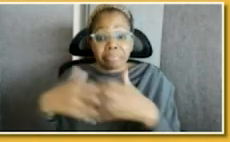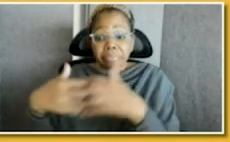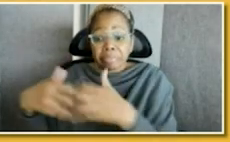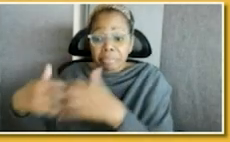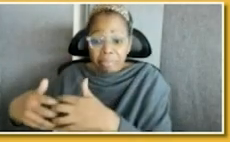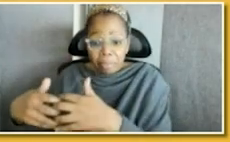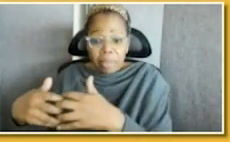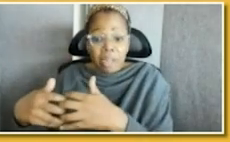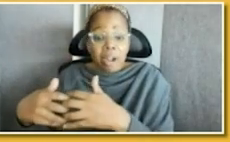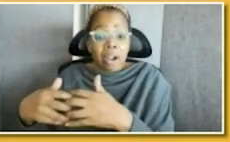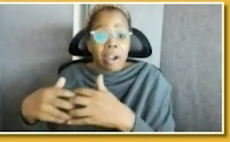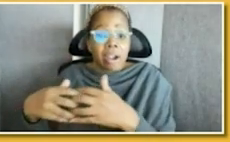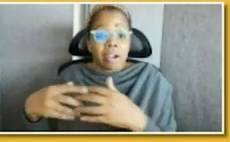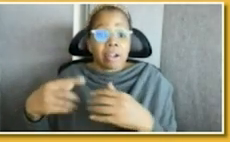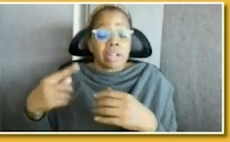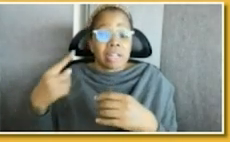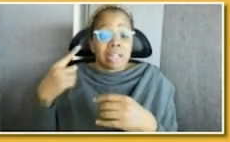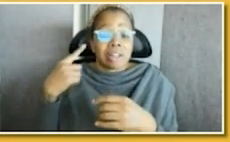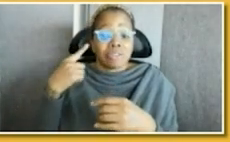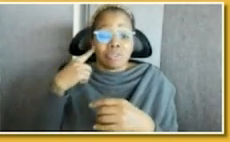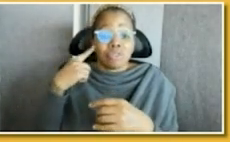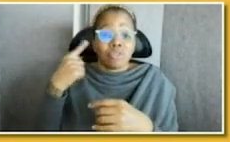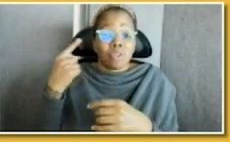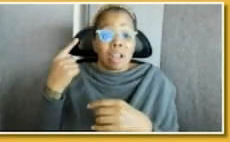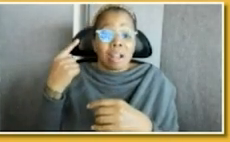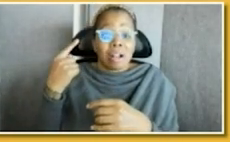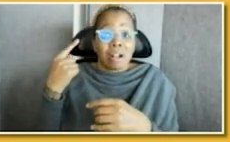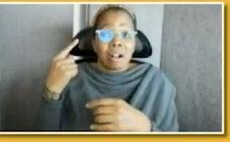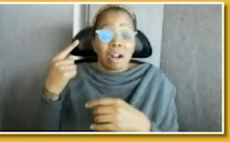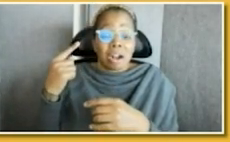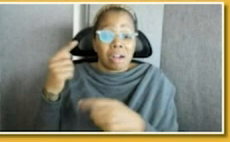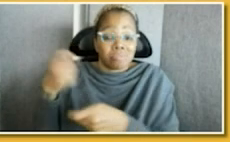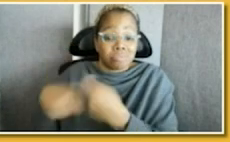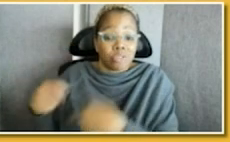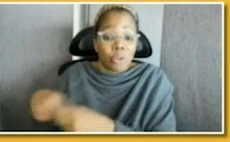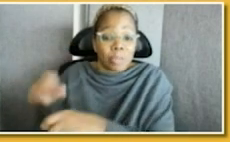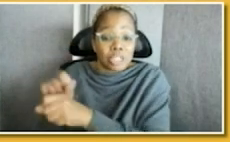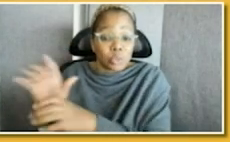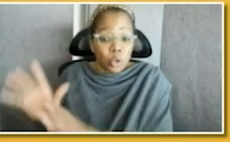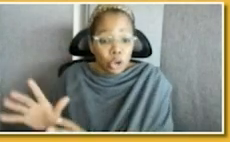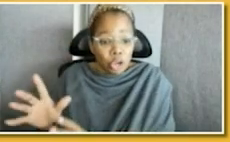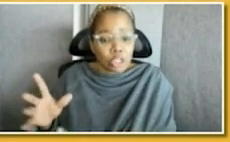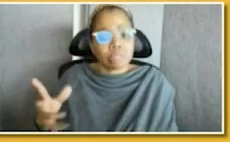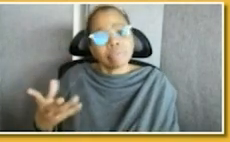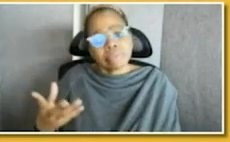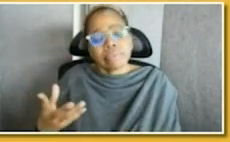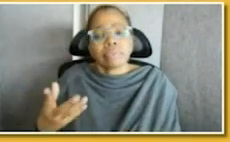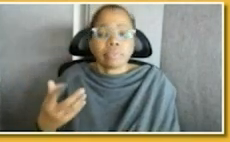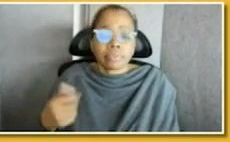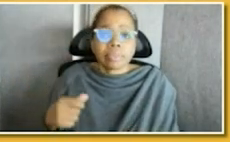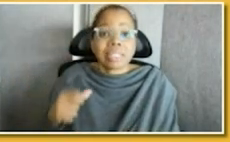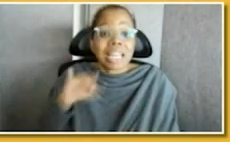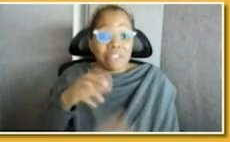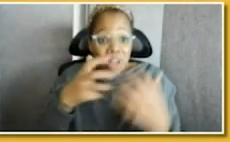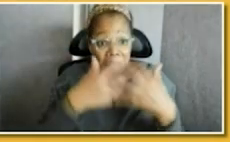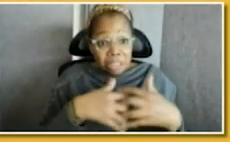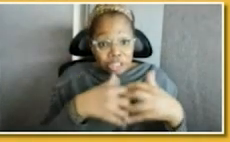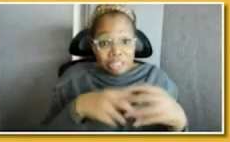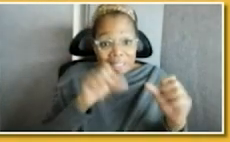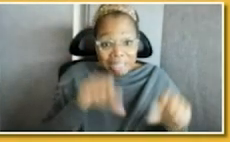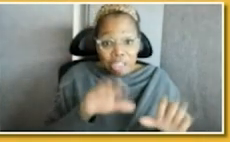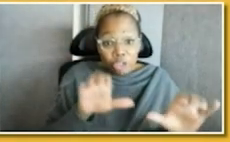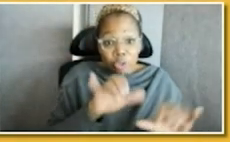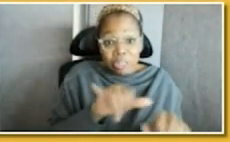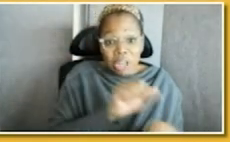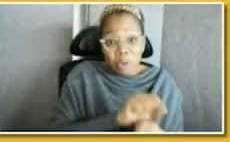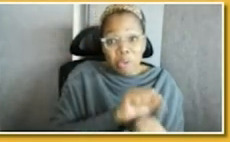of workers, of having workers do the work, then yeah, there's if a machine can do the work, I guess that makes sense, you know,